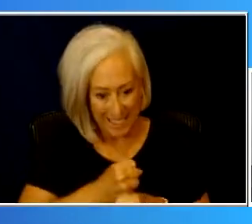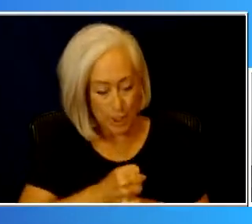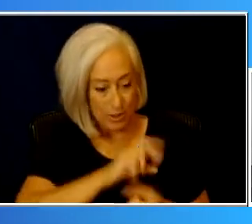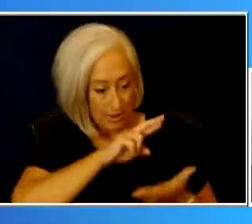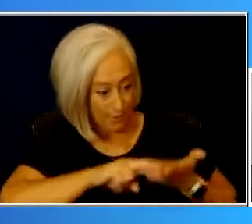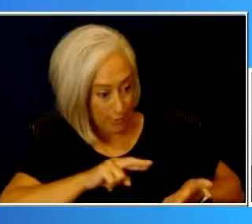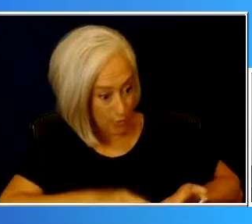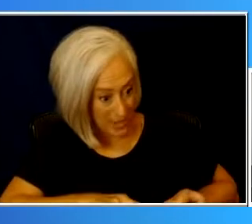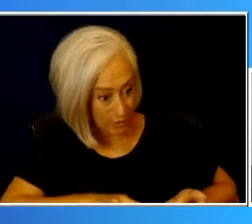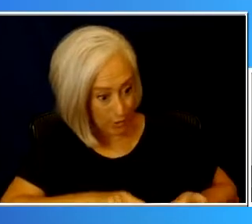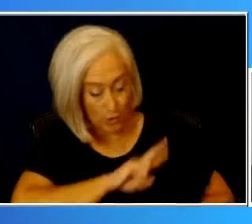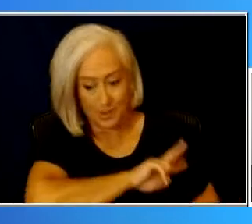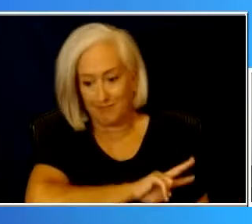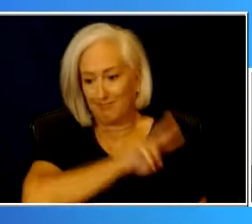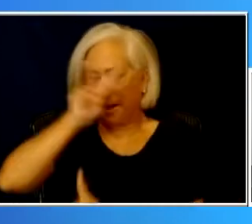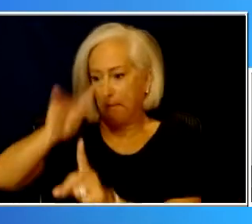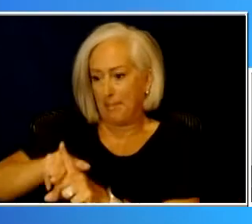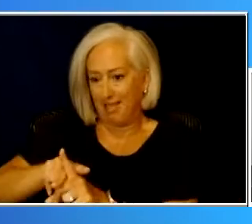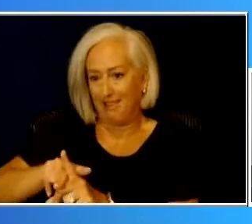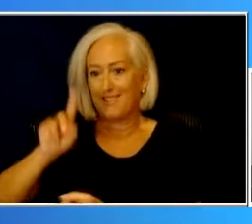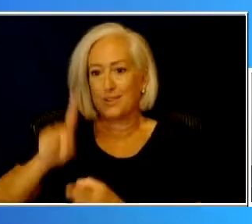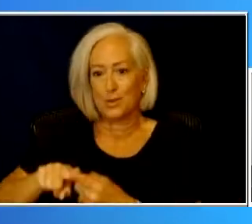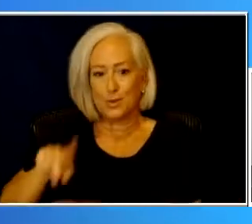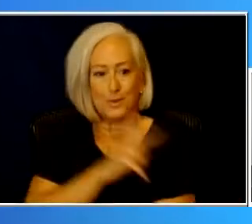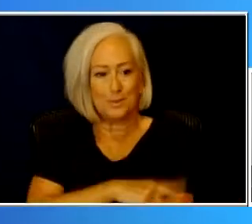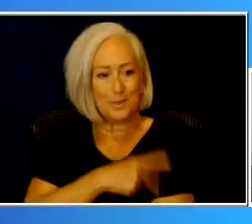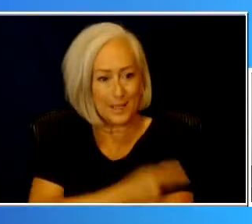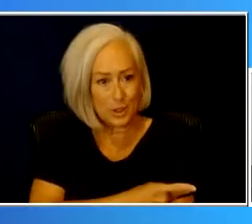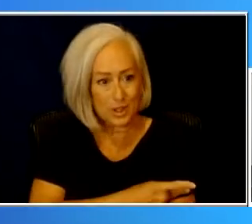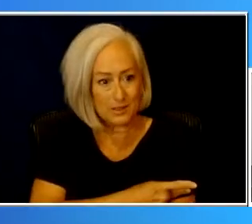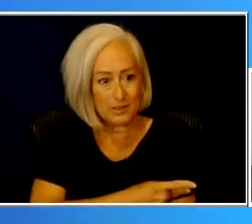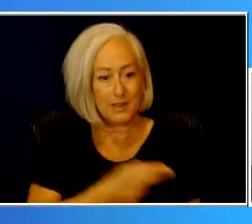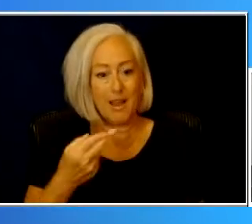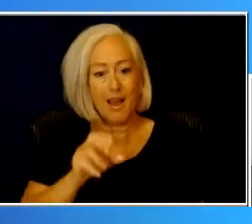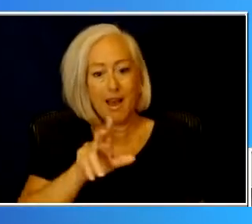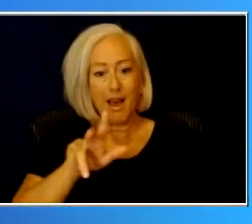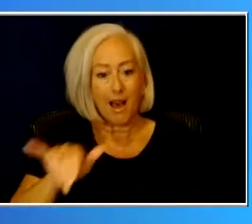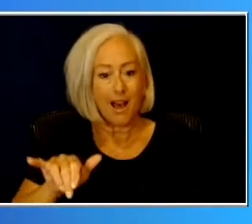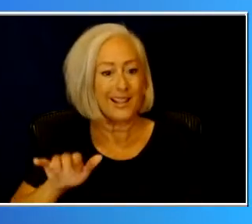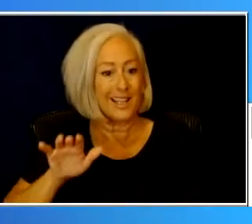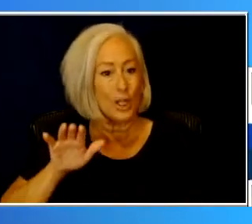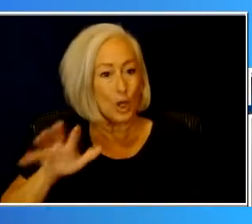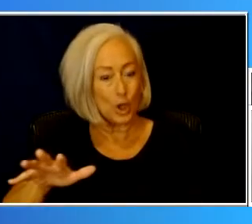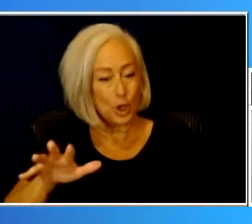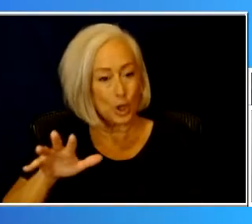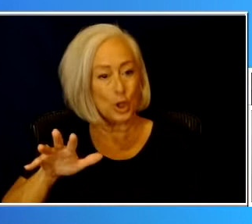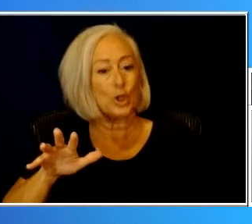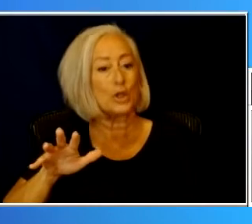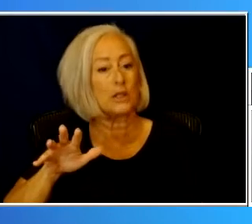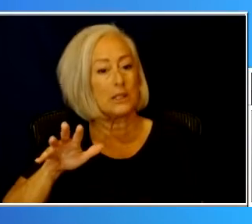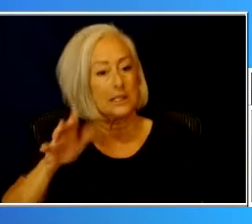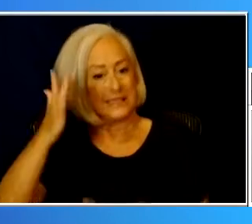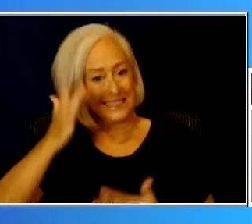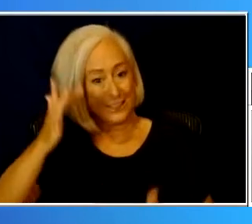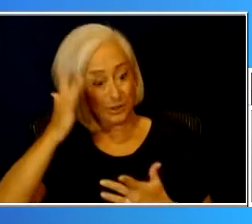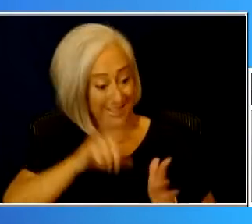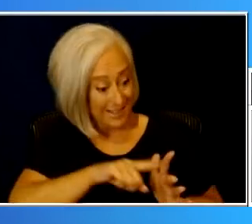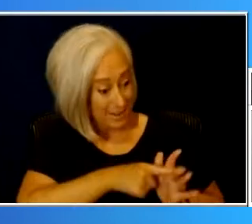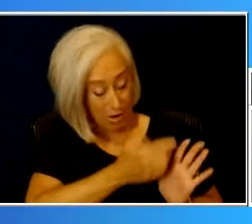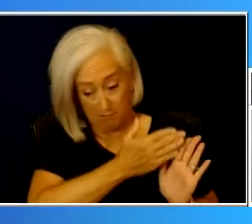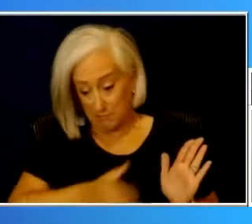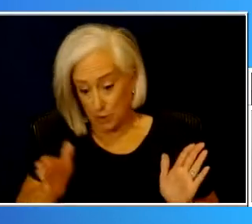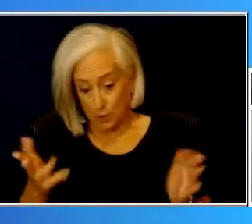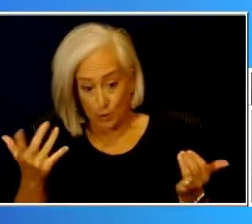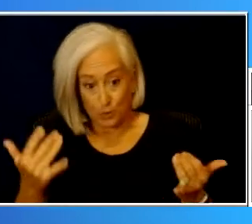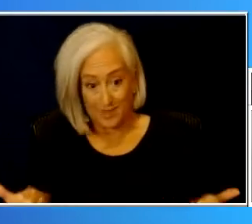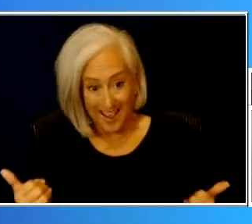course of even Holly's illness, we have grown in our knowledge of genetics and how they impact cancer care.